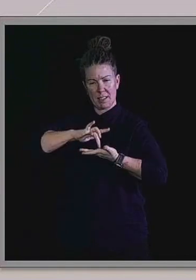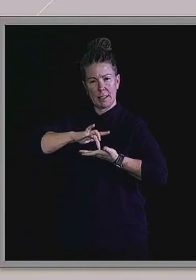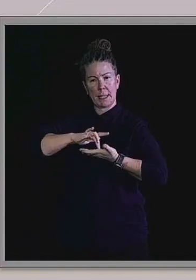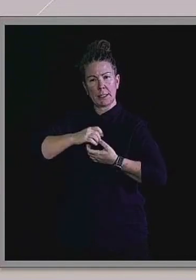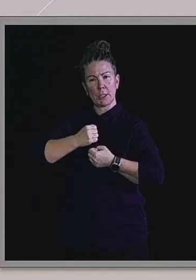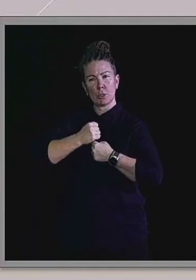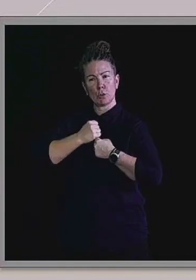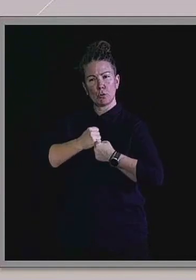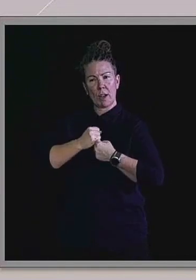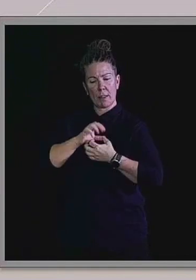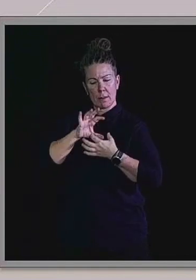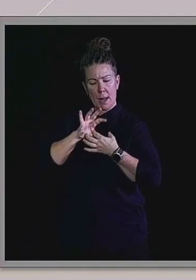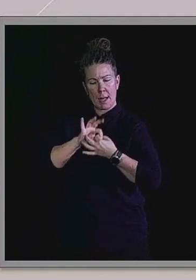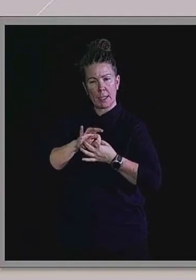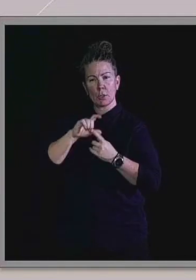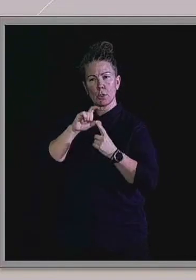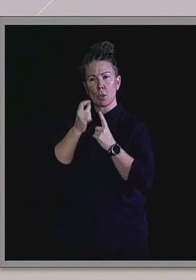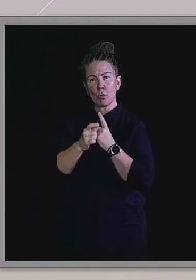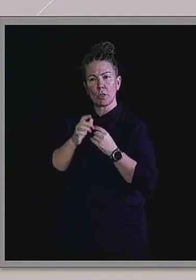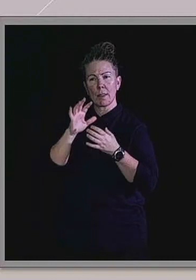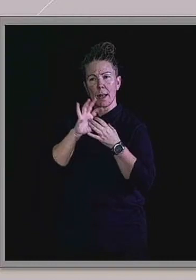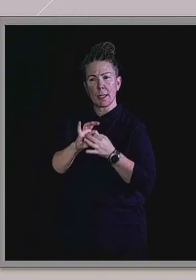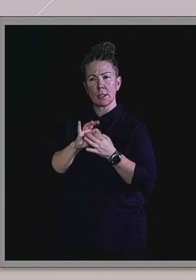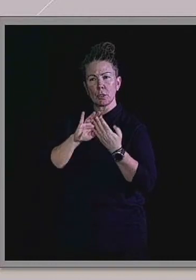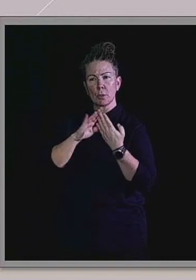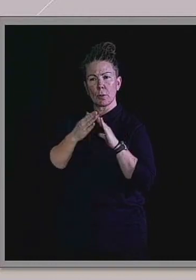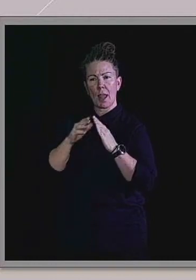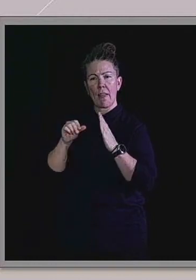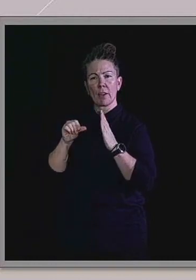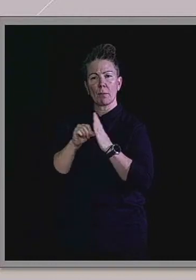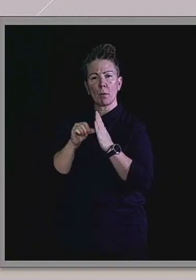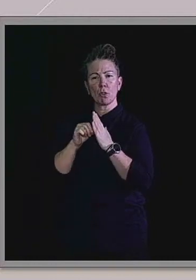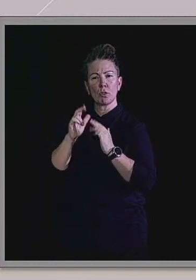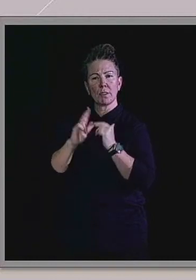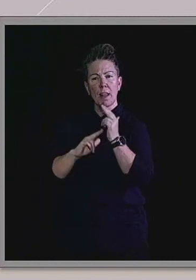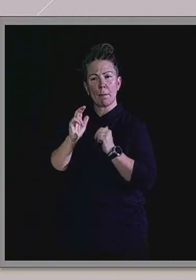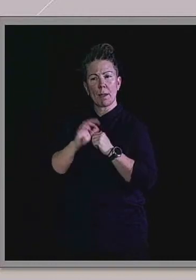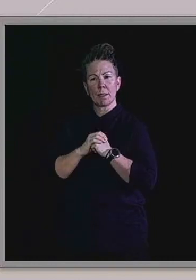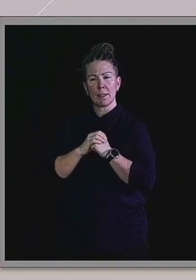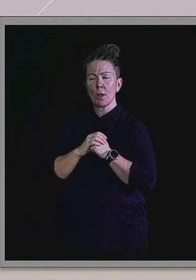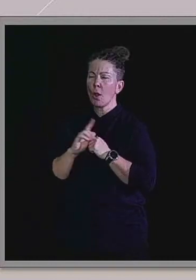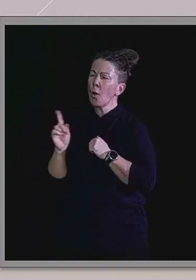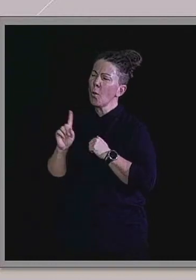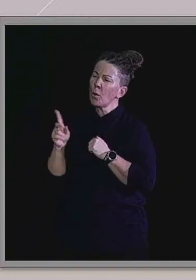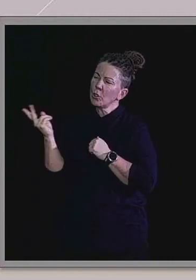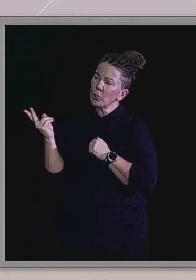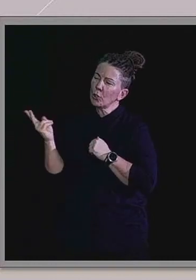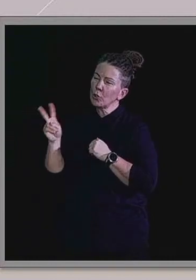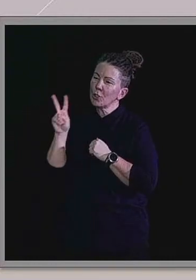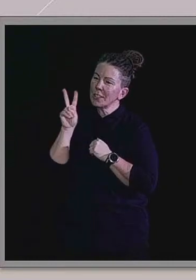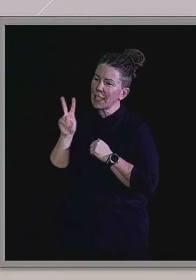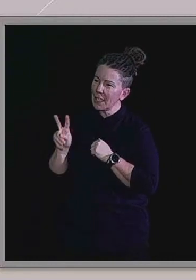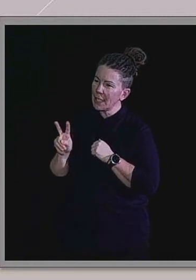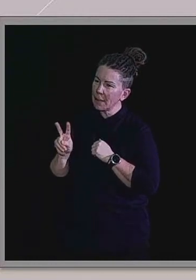the culture, there's the community, and there's commercial development. What do both of you see as that kind of